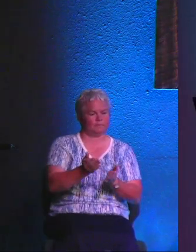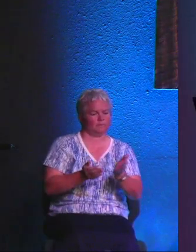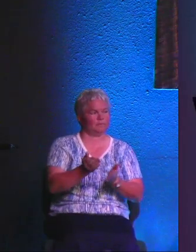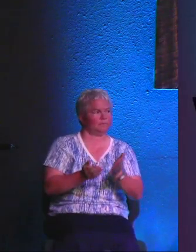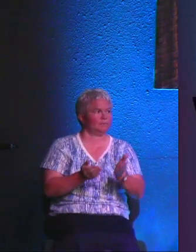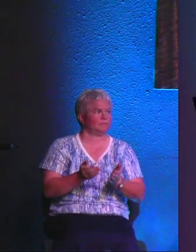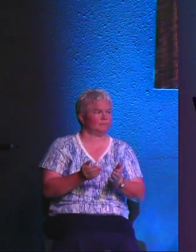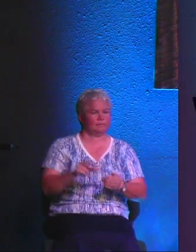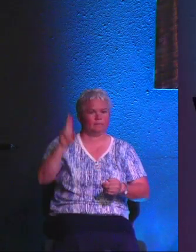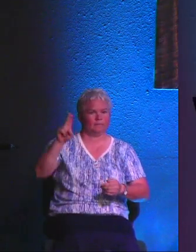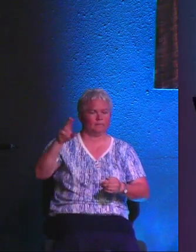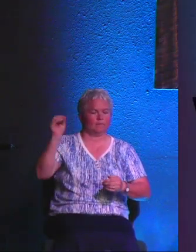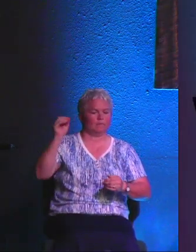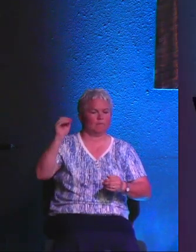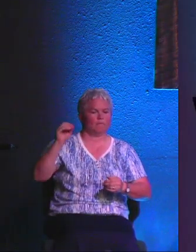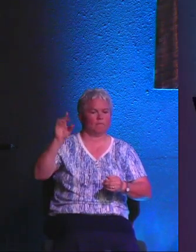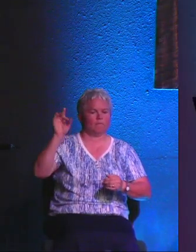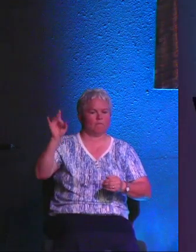service.